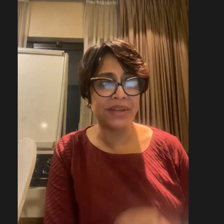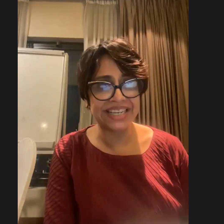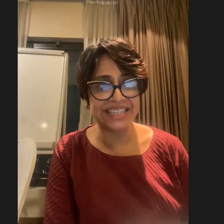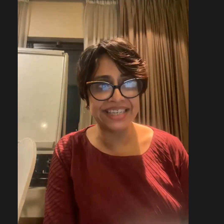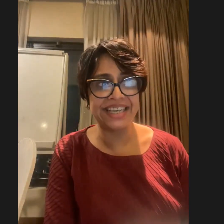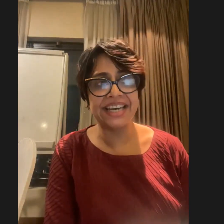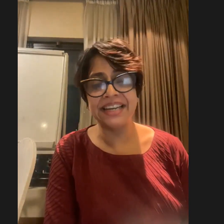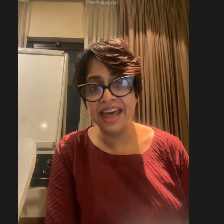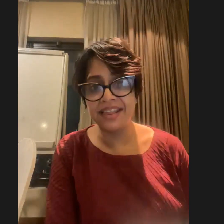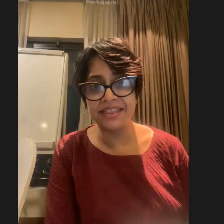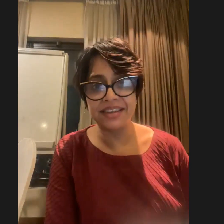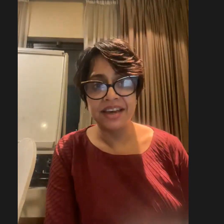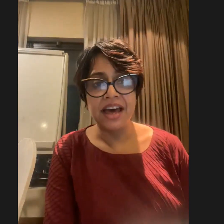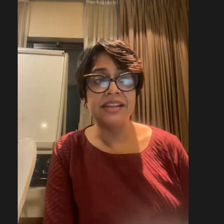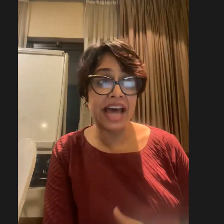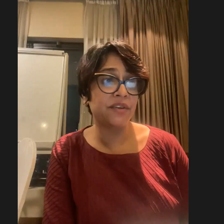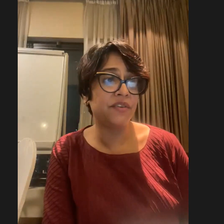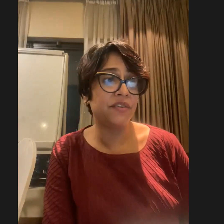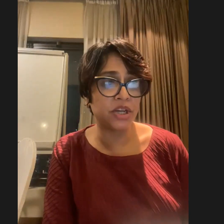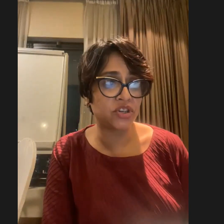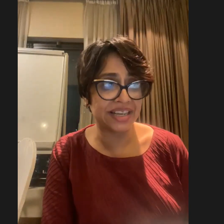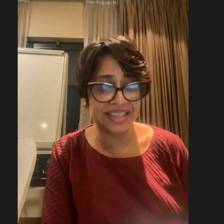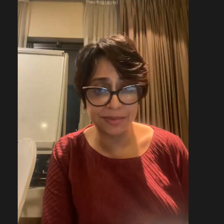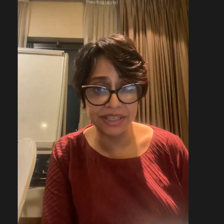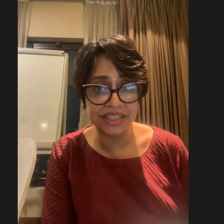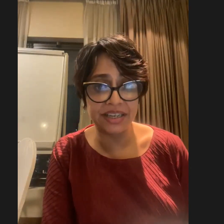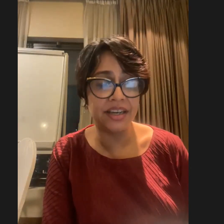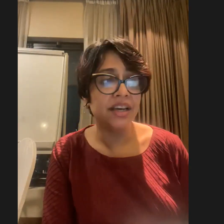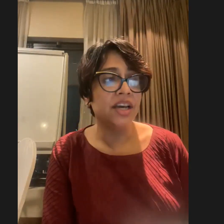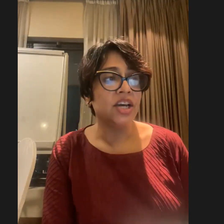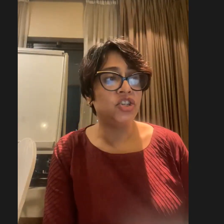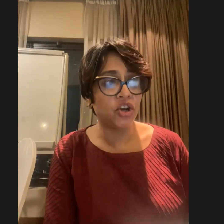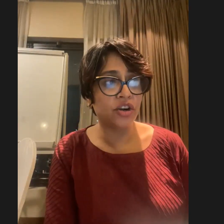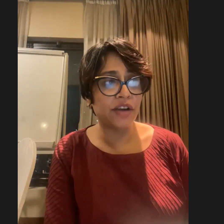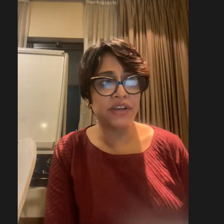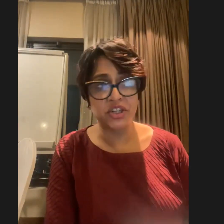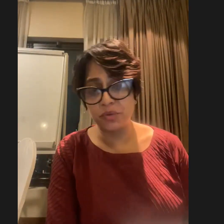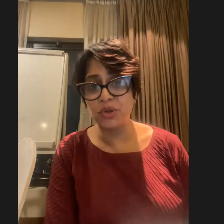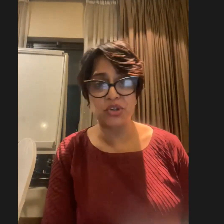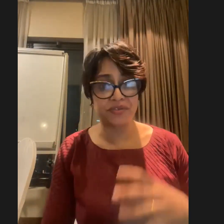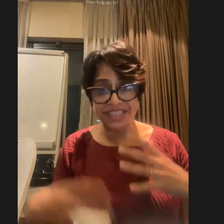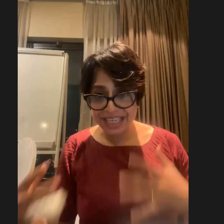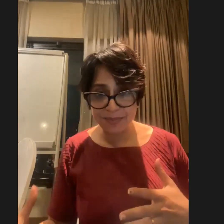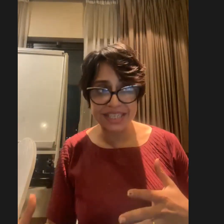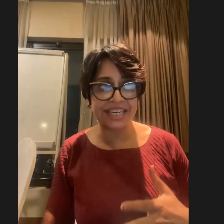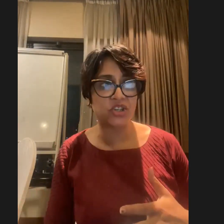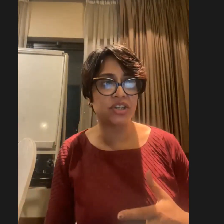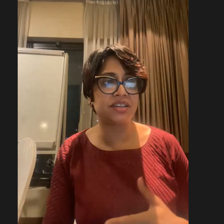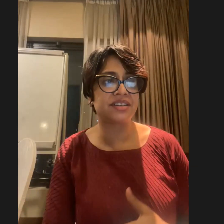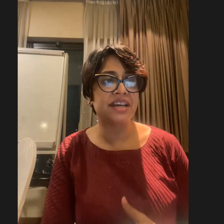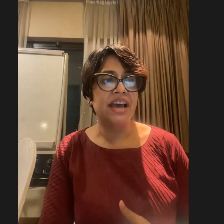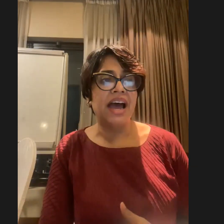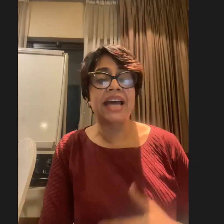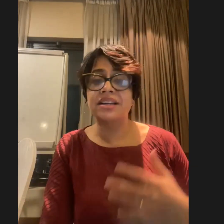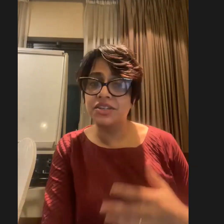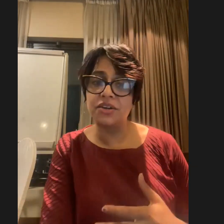the complexity, length, lack of information accessibility, geographic distribution of assessment